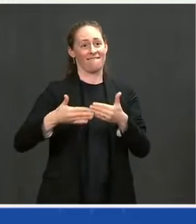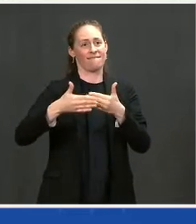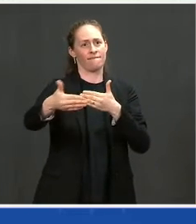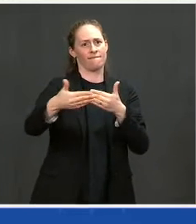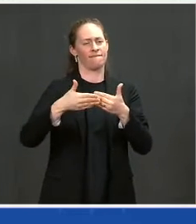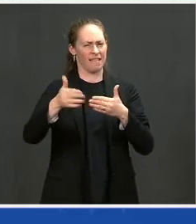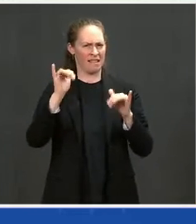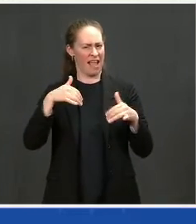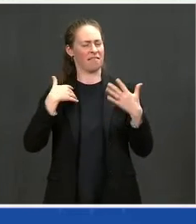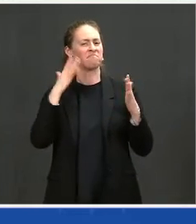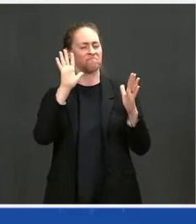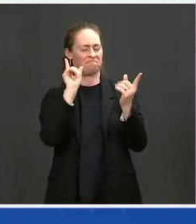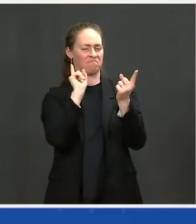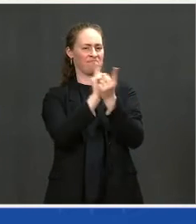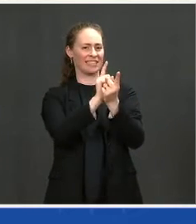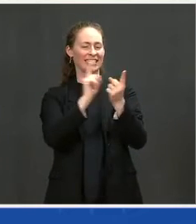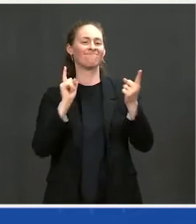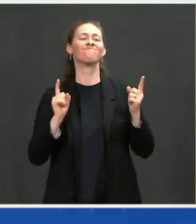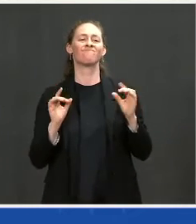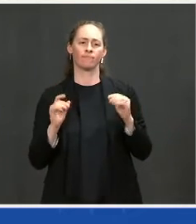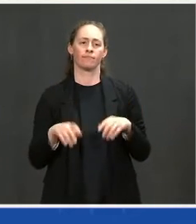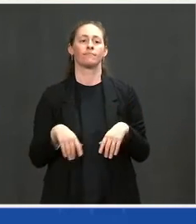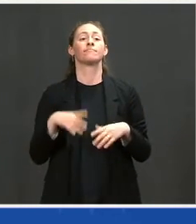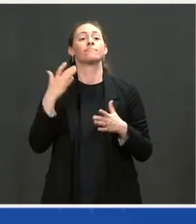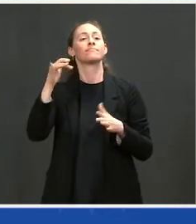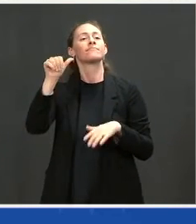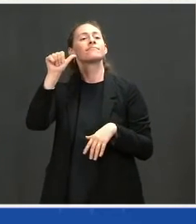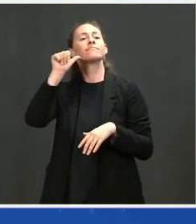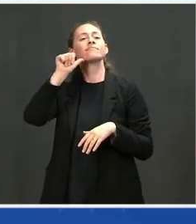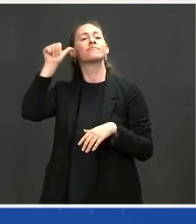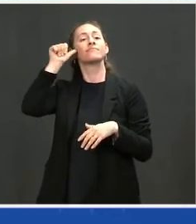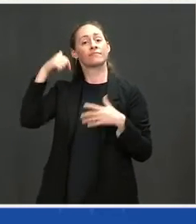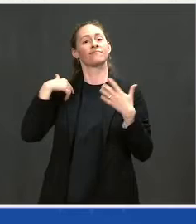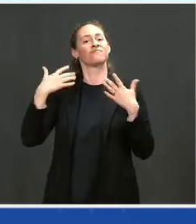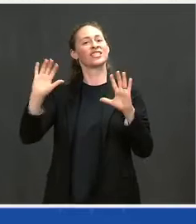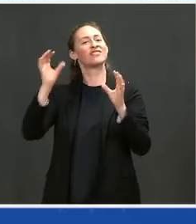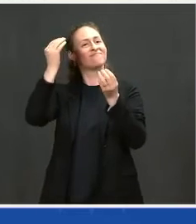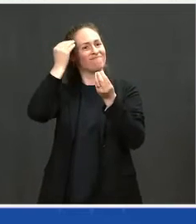than 100 million payments of